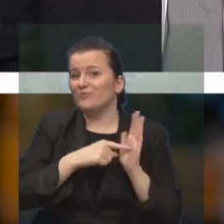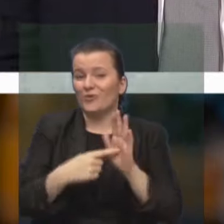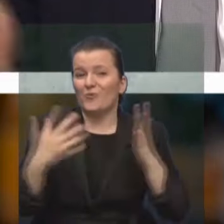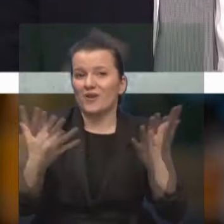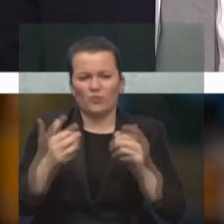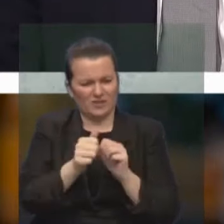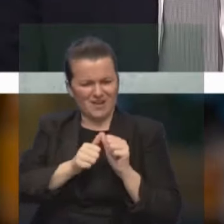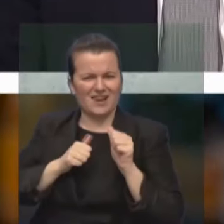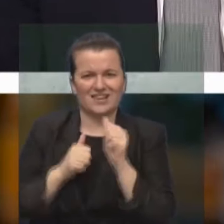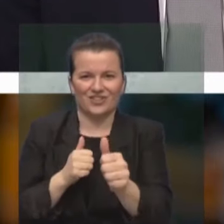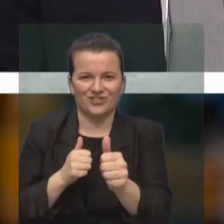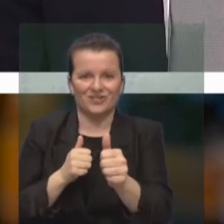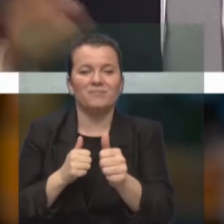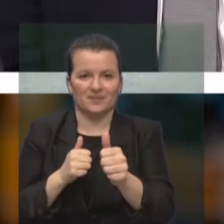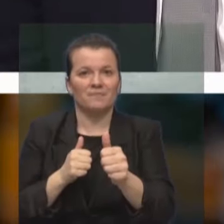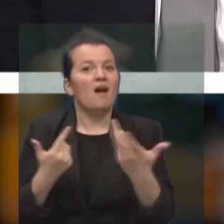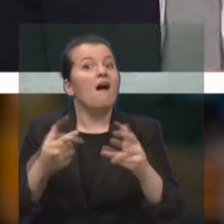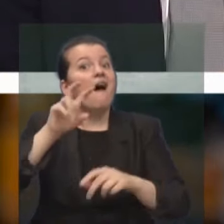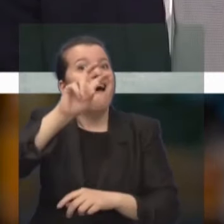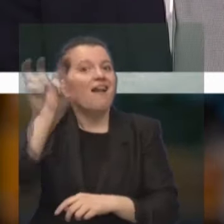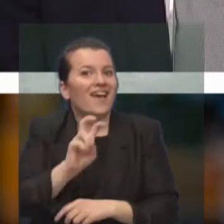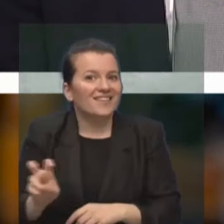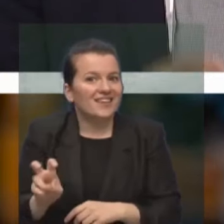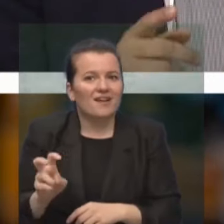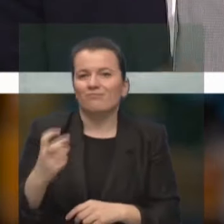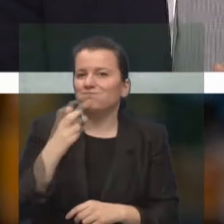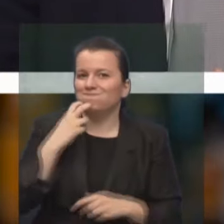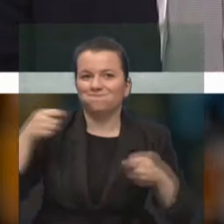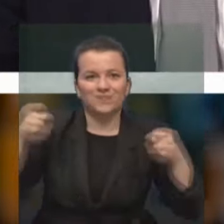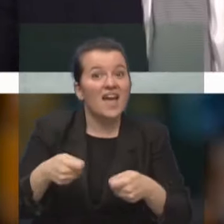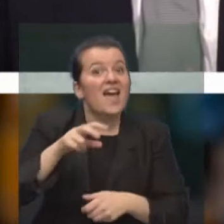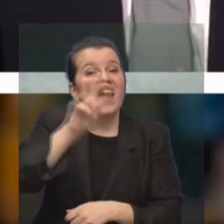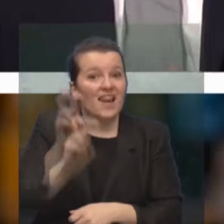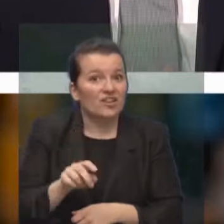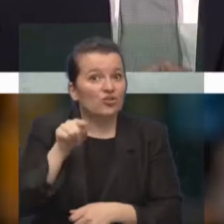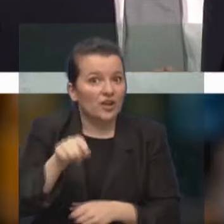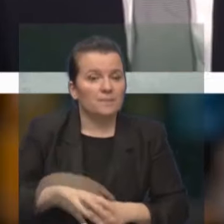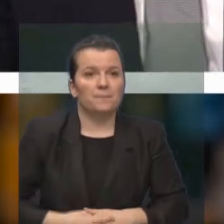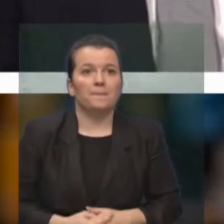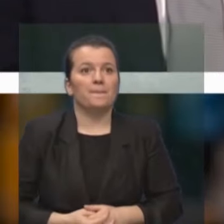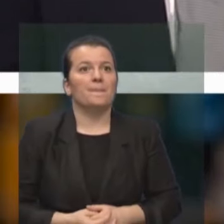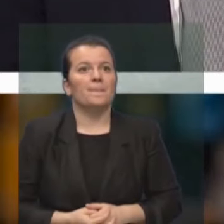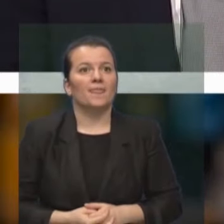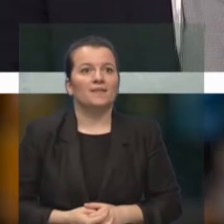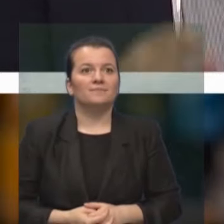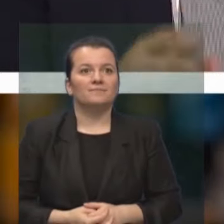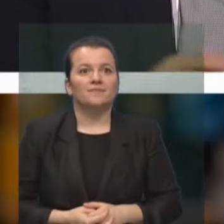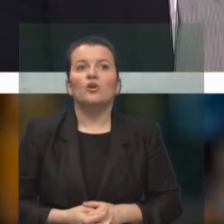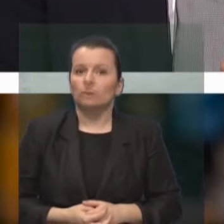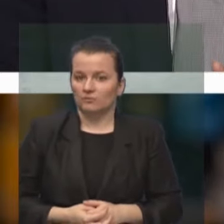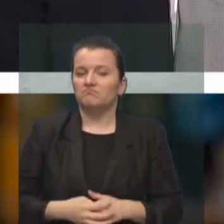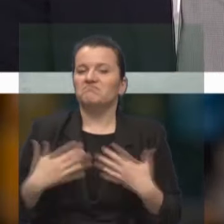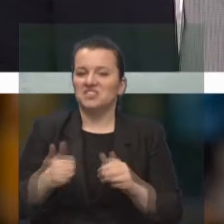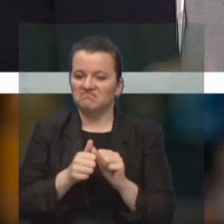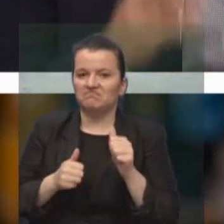the electric cars, or that, as Clotilde was saying, this leadership is being confirmed. And in the